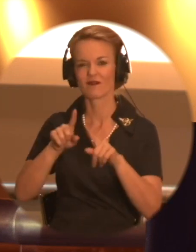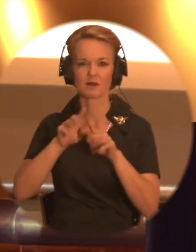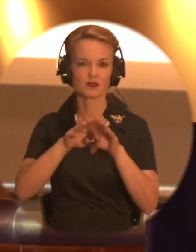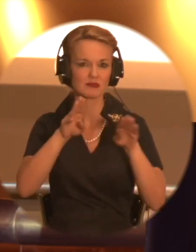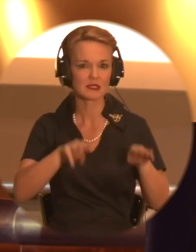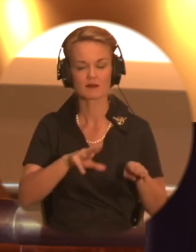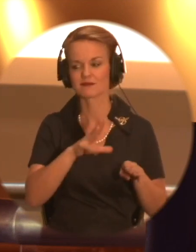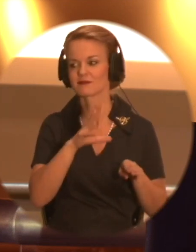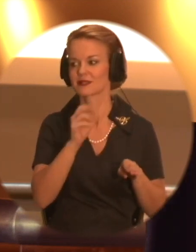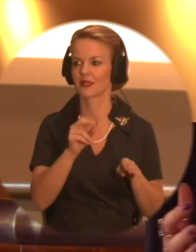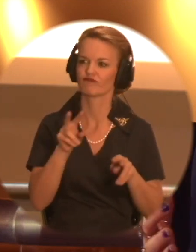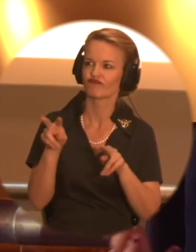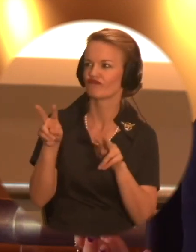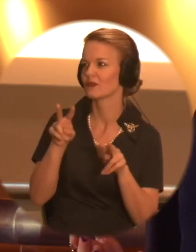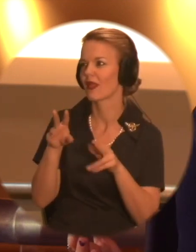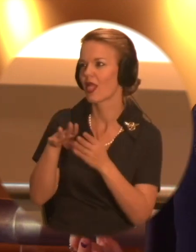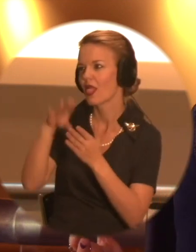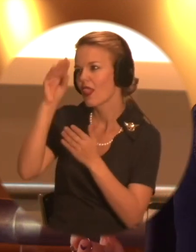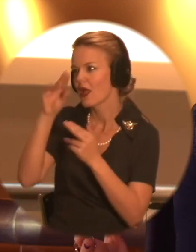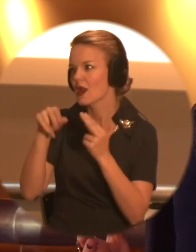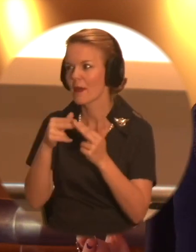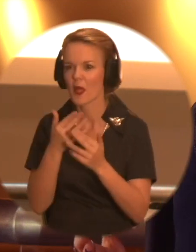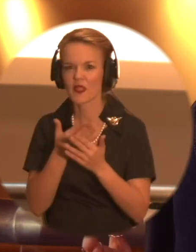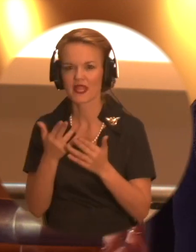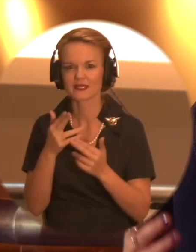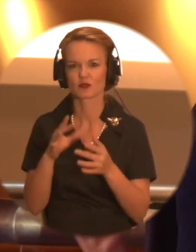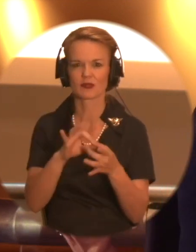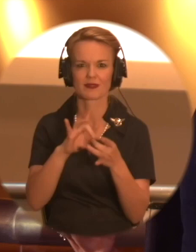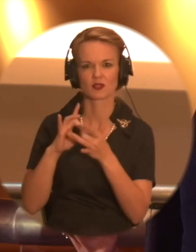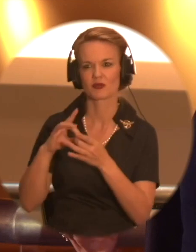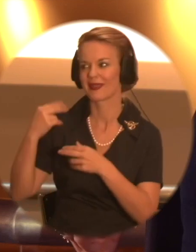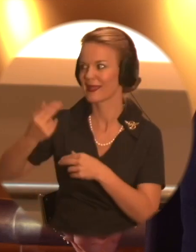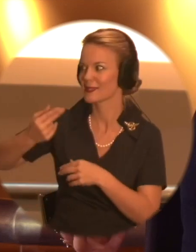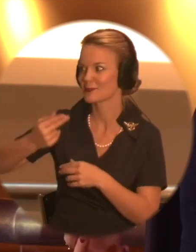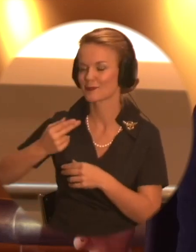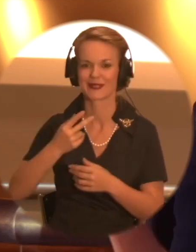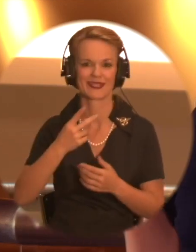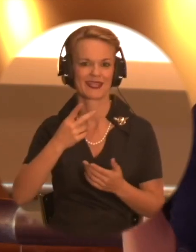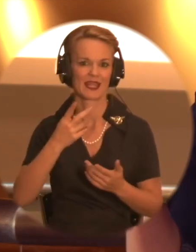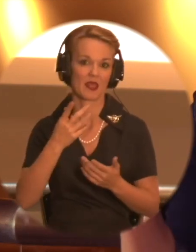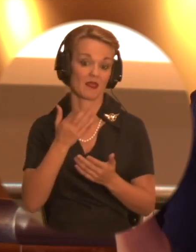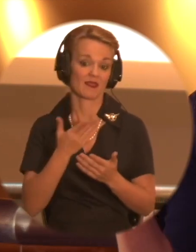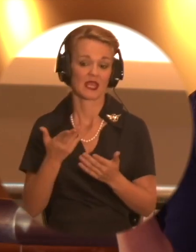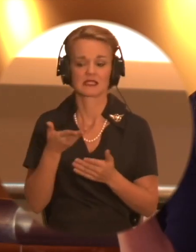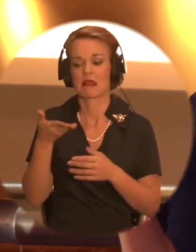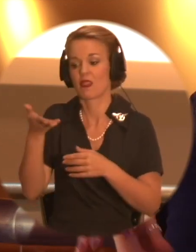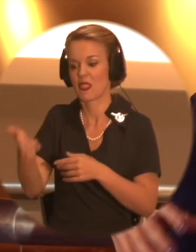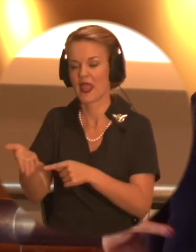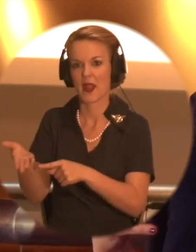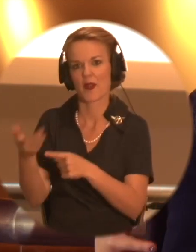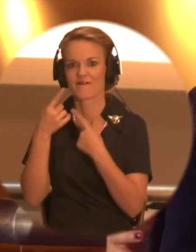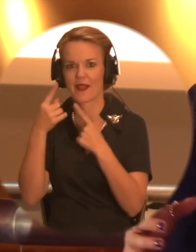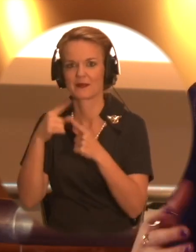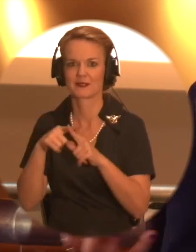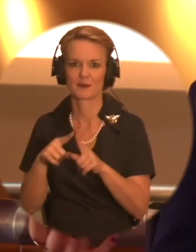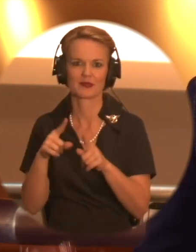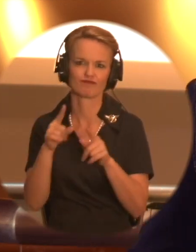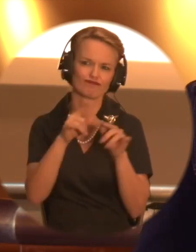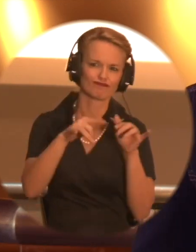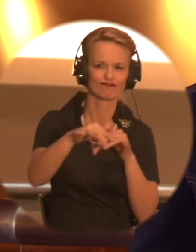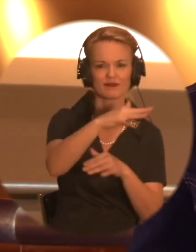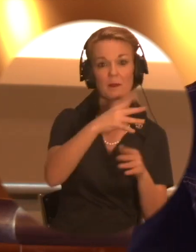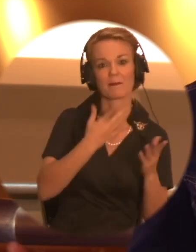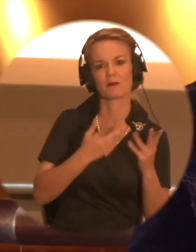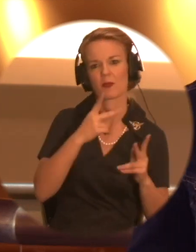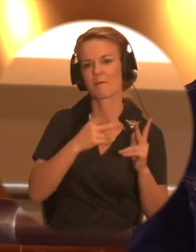about little-known figures in history that were super famous or well-known in that little area. And then the local thing. Yeah,